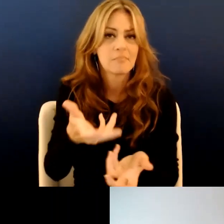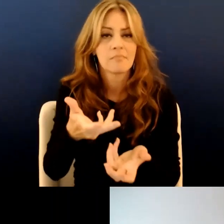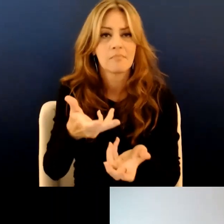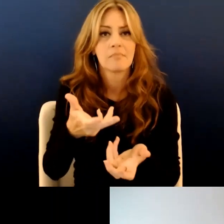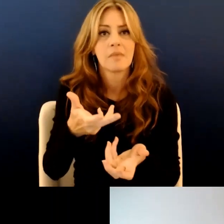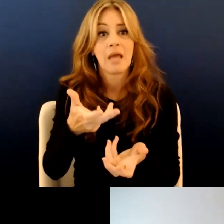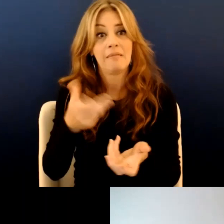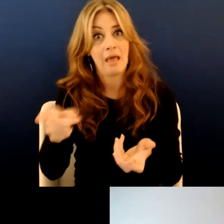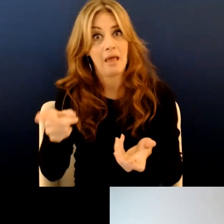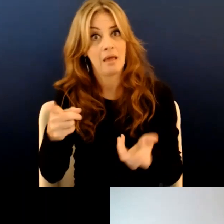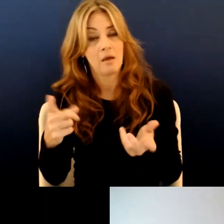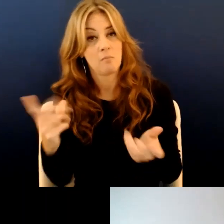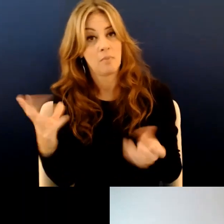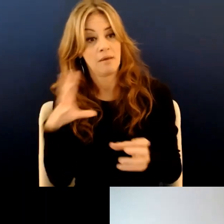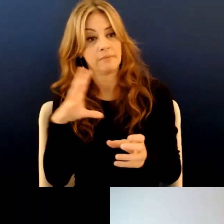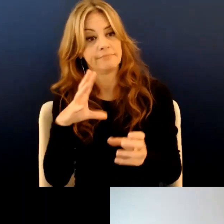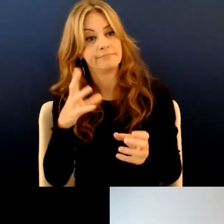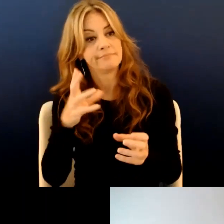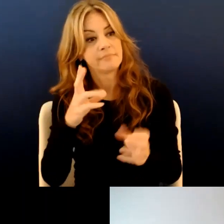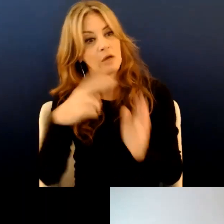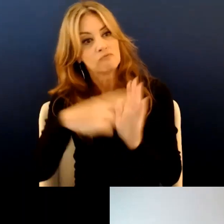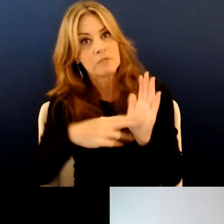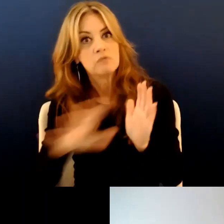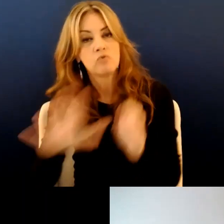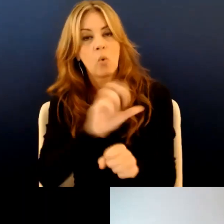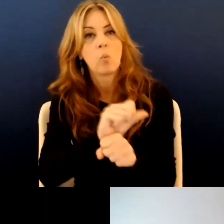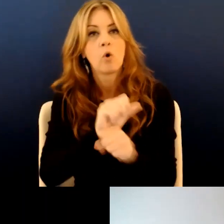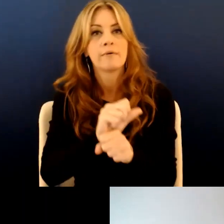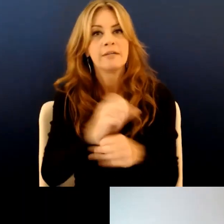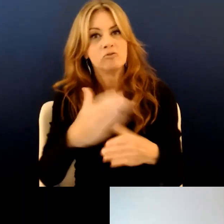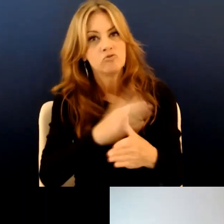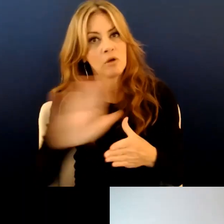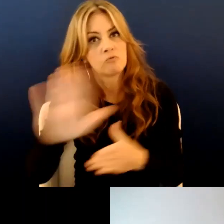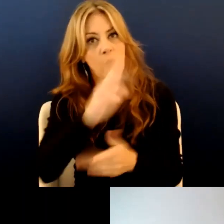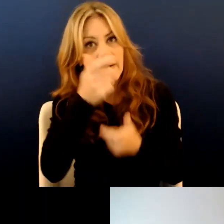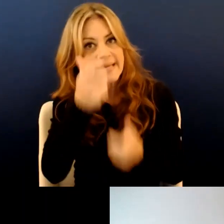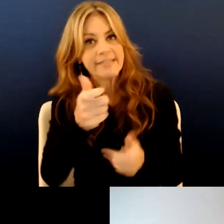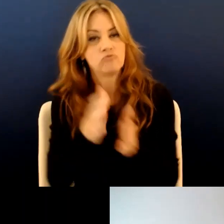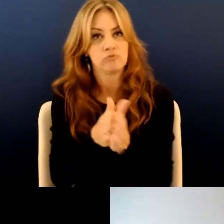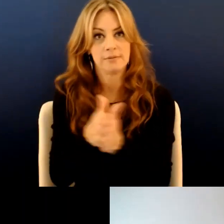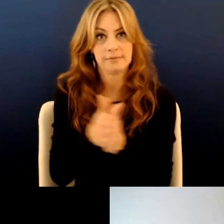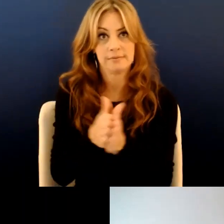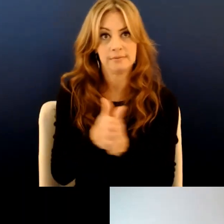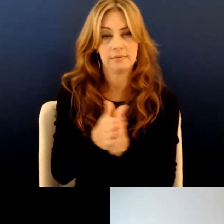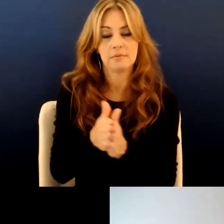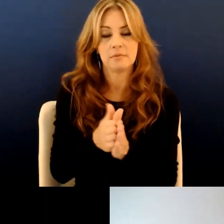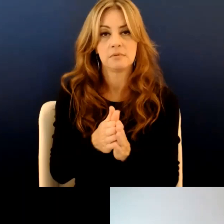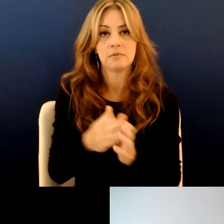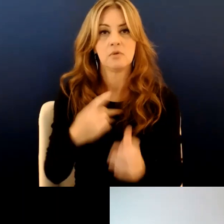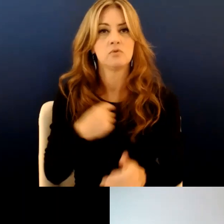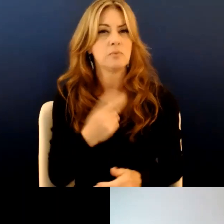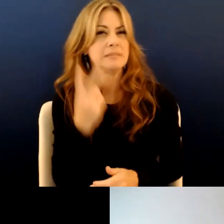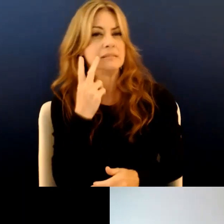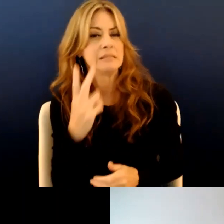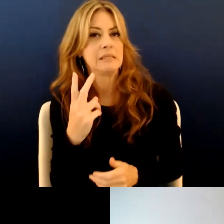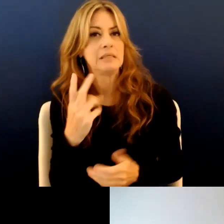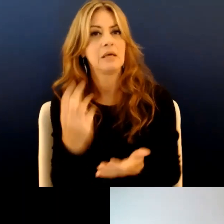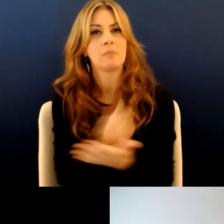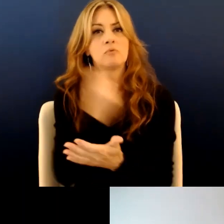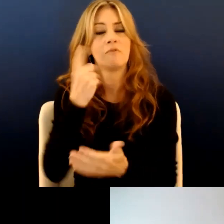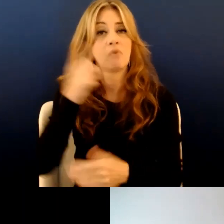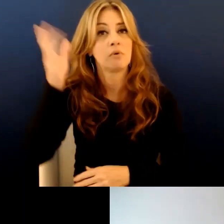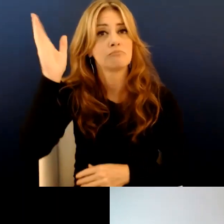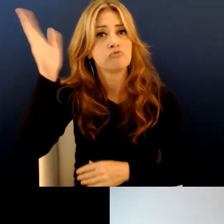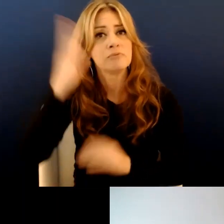work and also share your interests. So we see this as seeing an opportunity for presentation, really